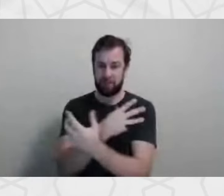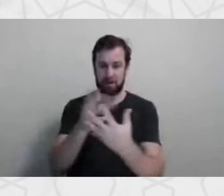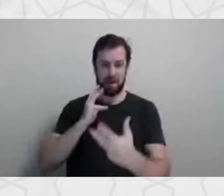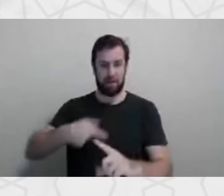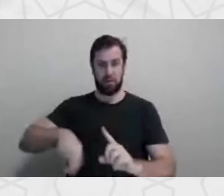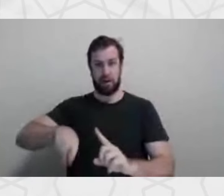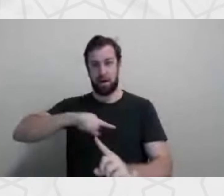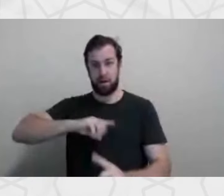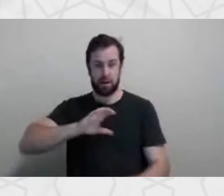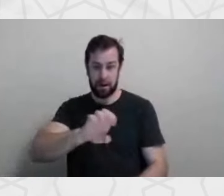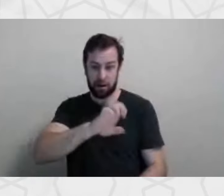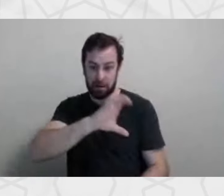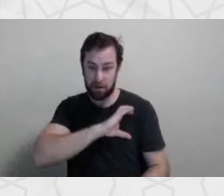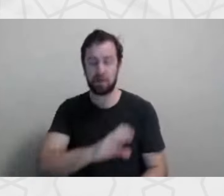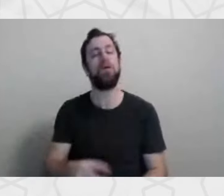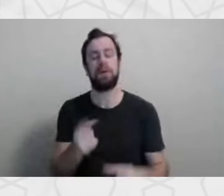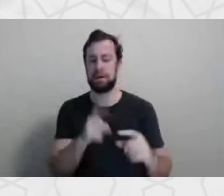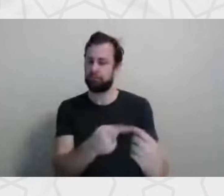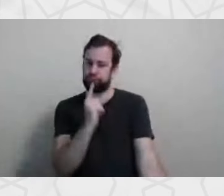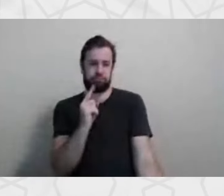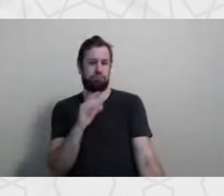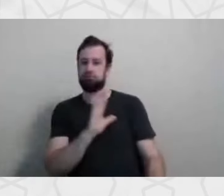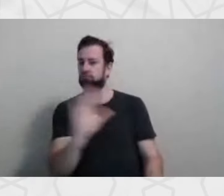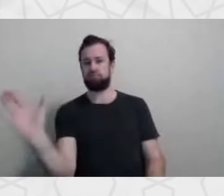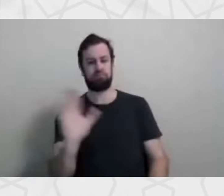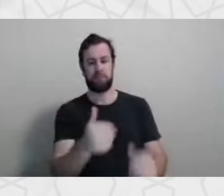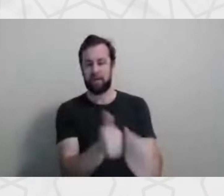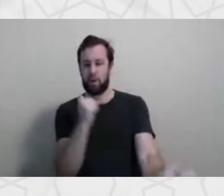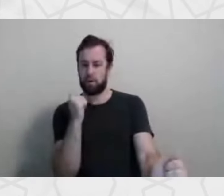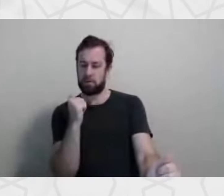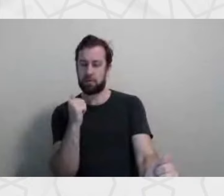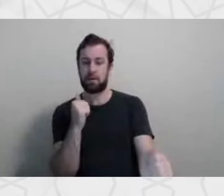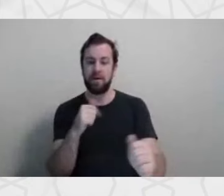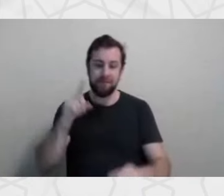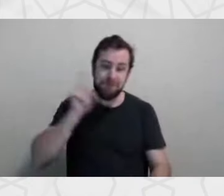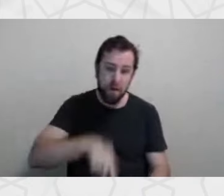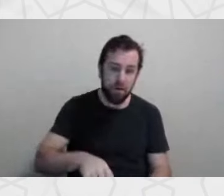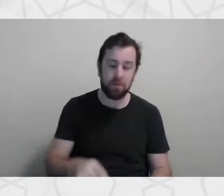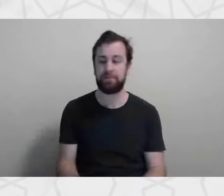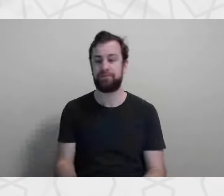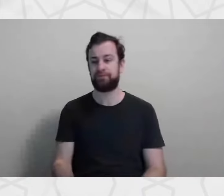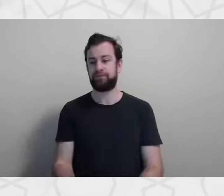to oppose them. Al-batil, falsehood.